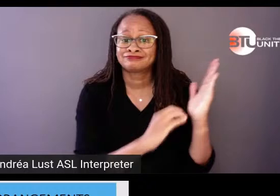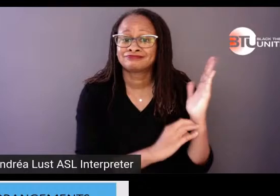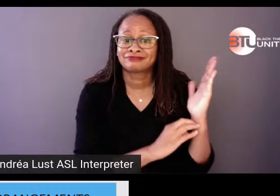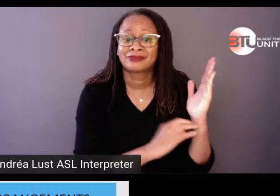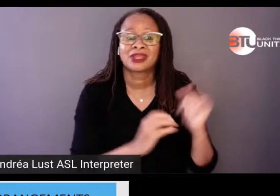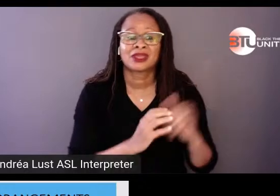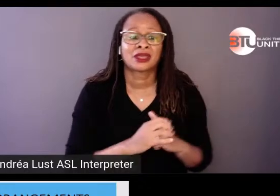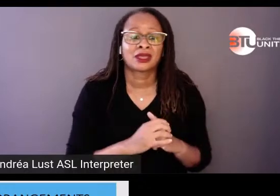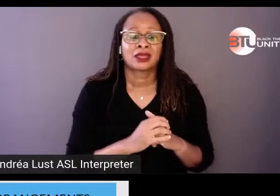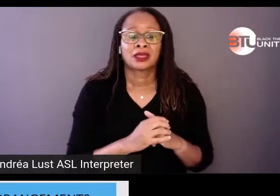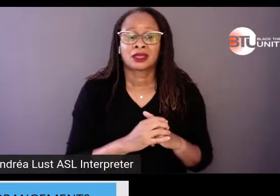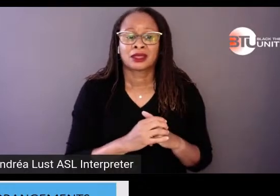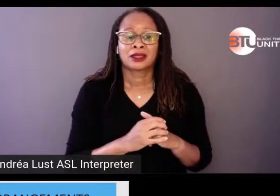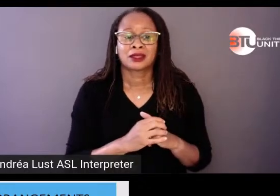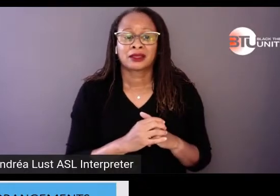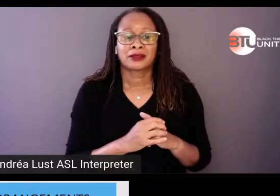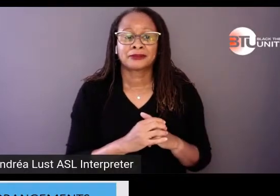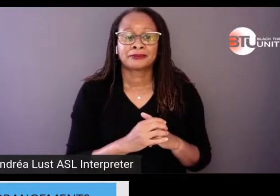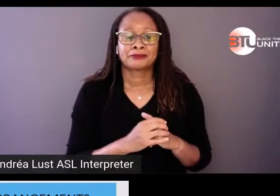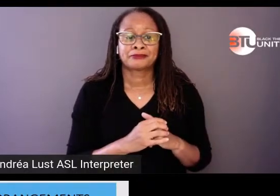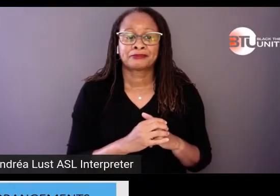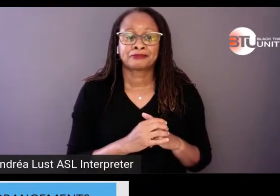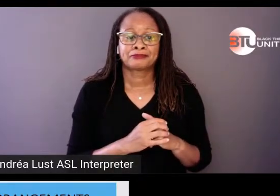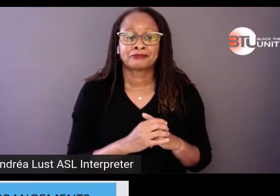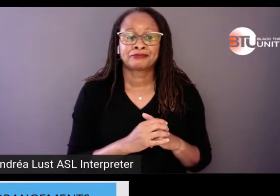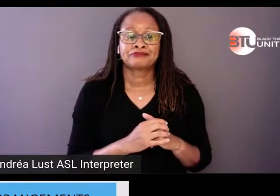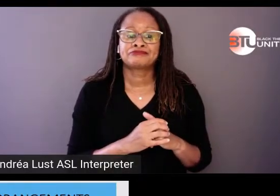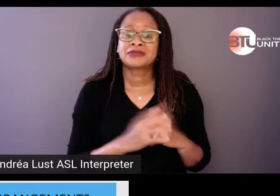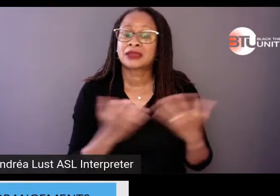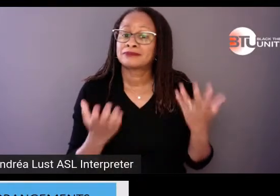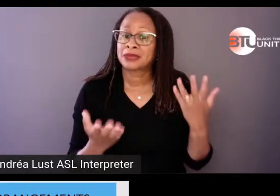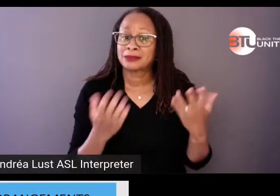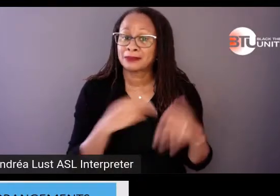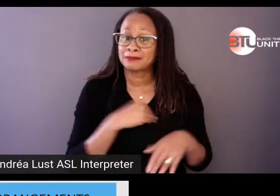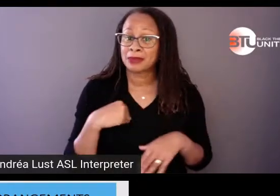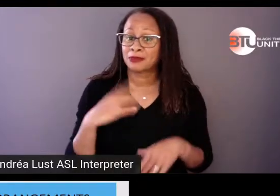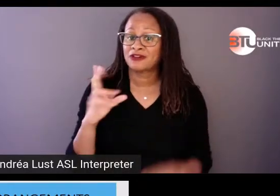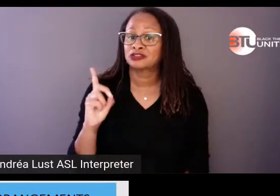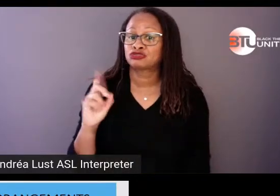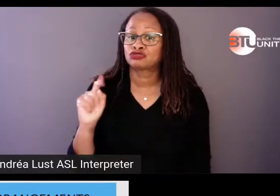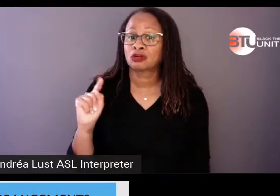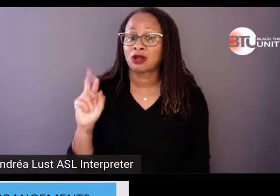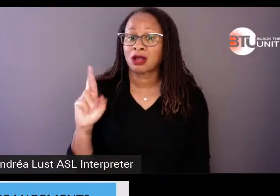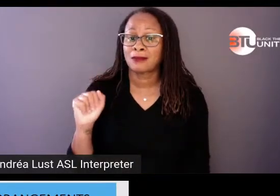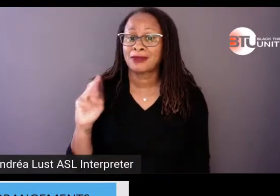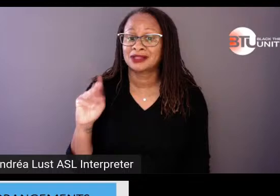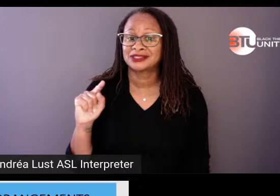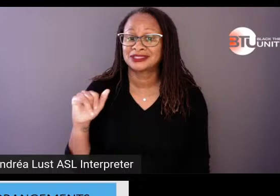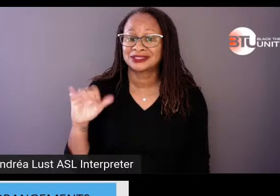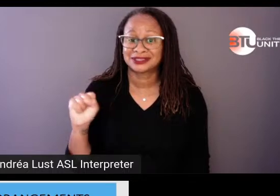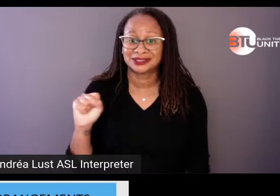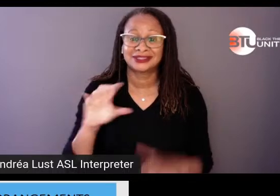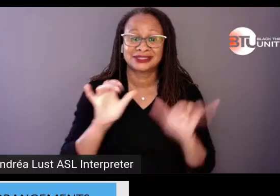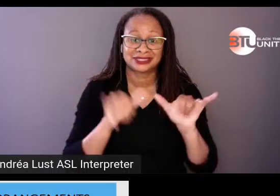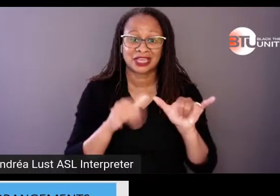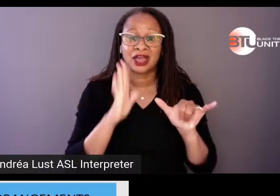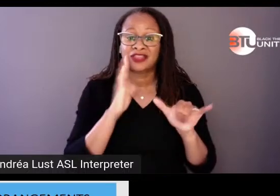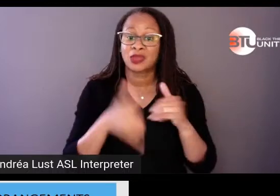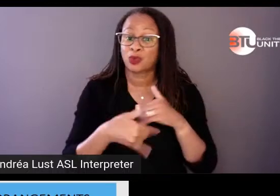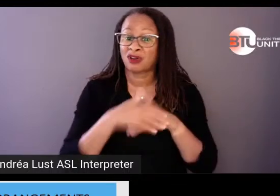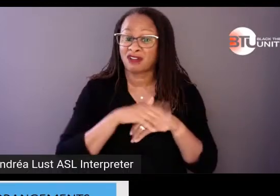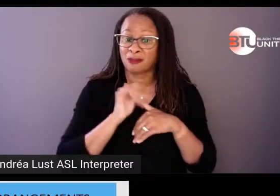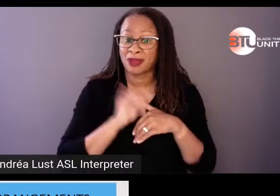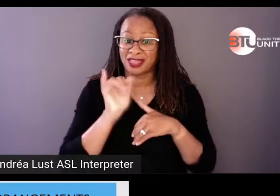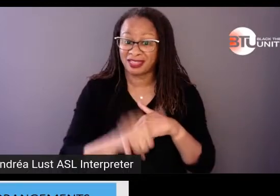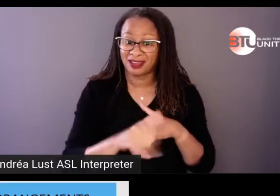member of the Dramatists Guild, a lot of these terms will be covered by that. And if